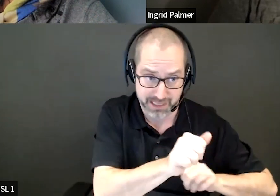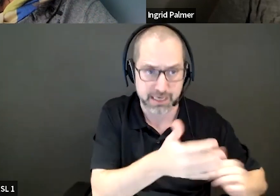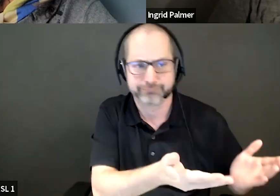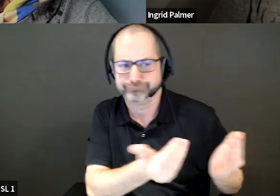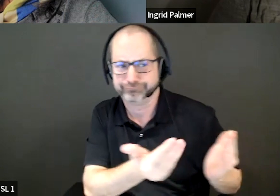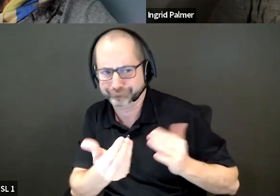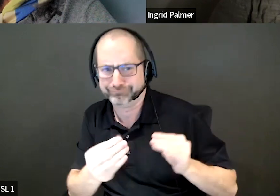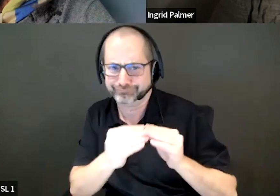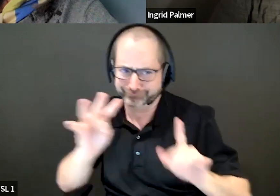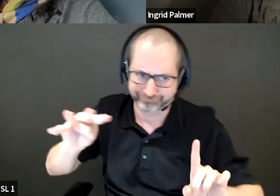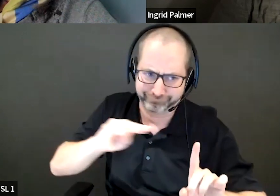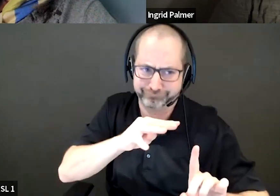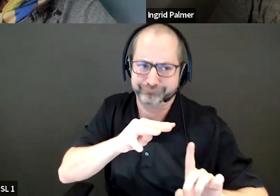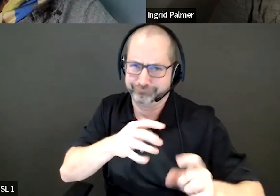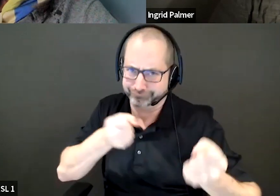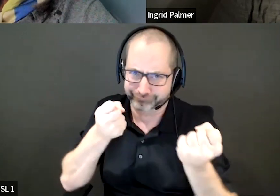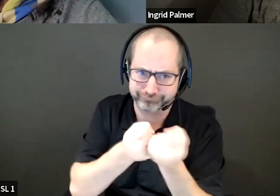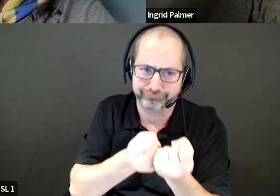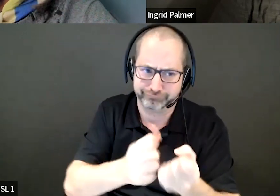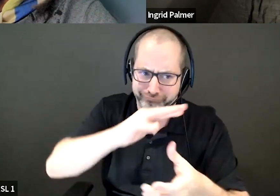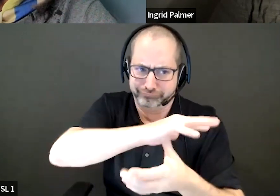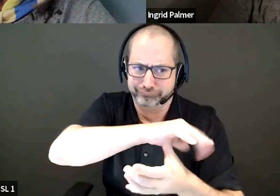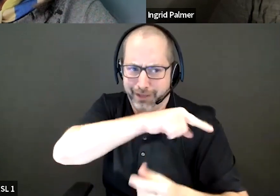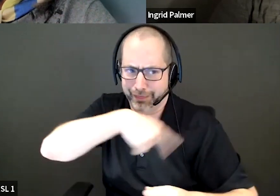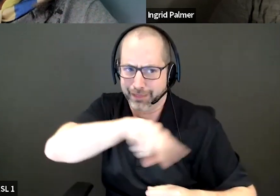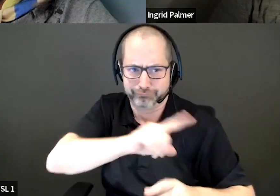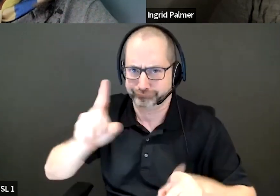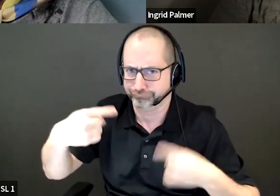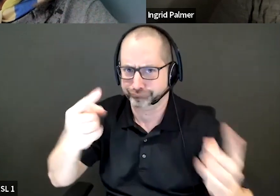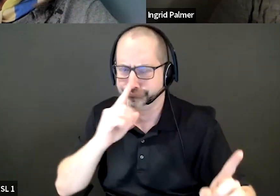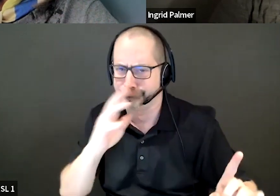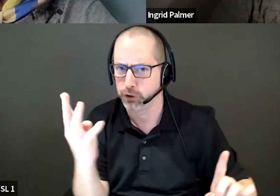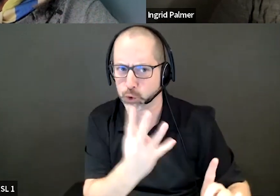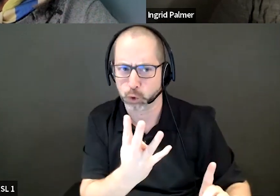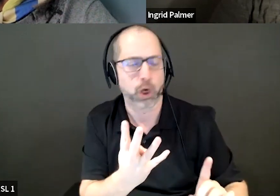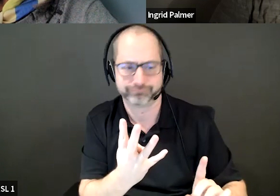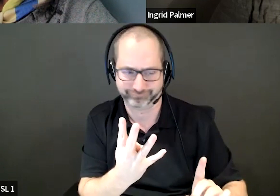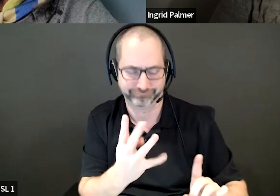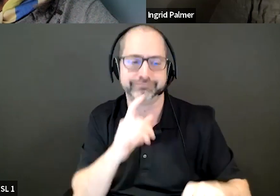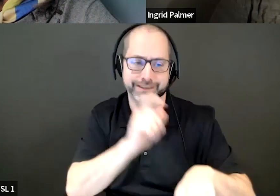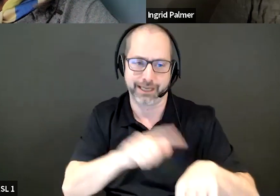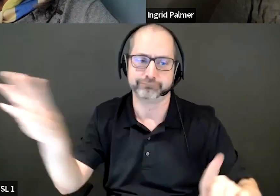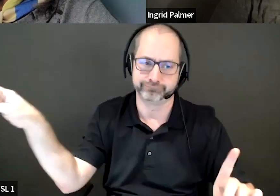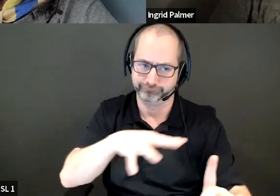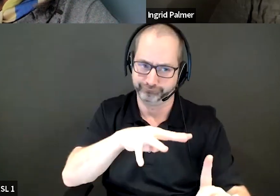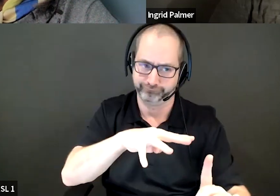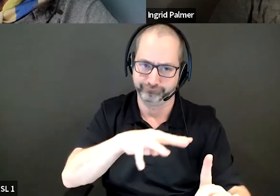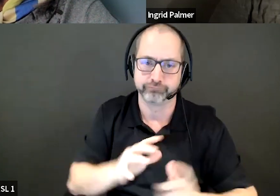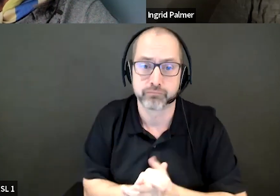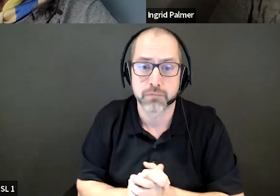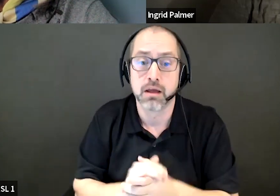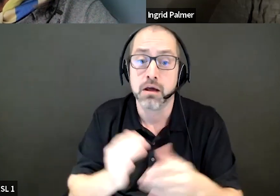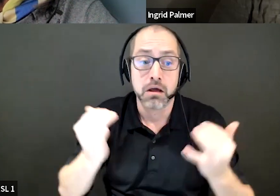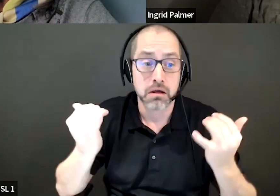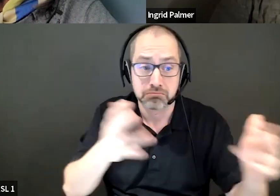and highlighted as their voices have not been heard enough historically. Connected to that